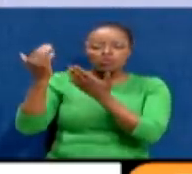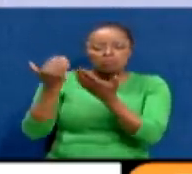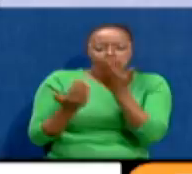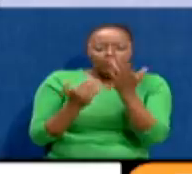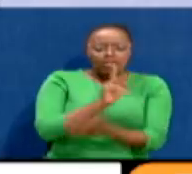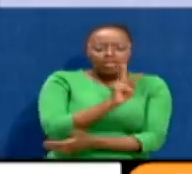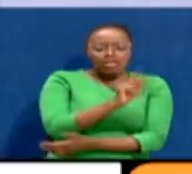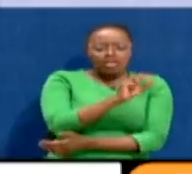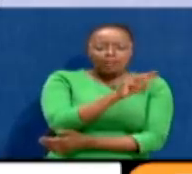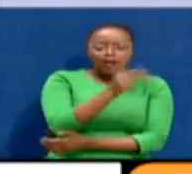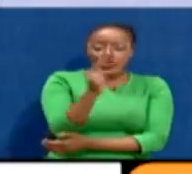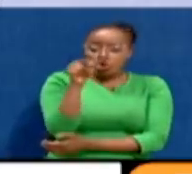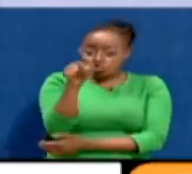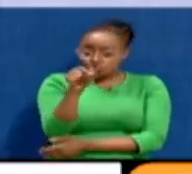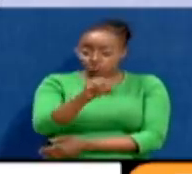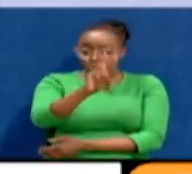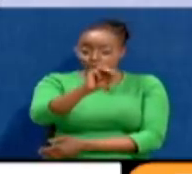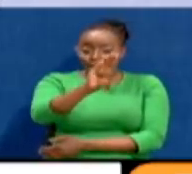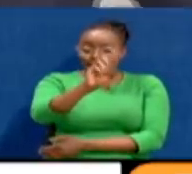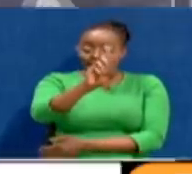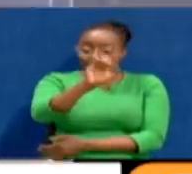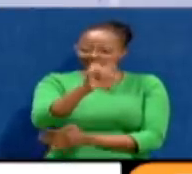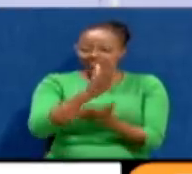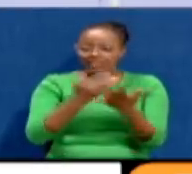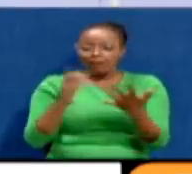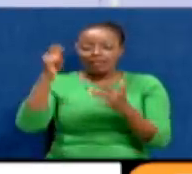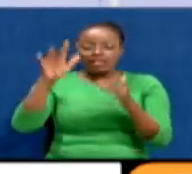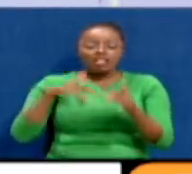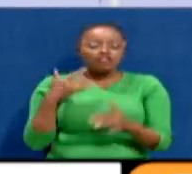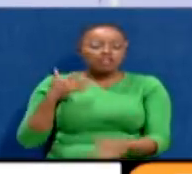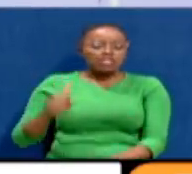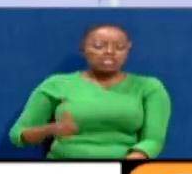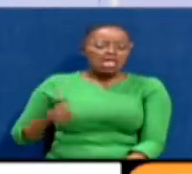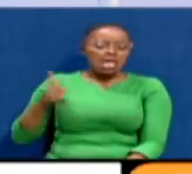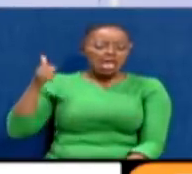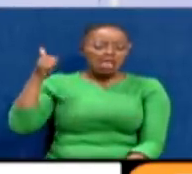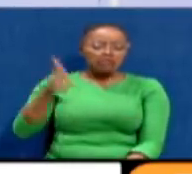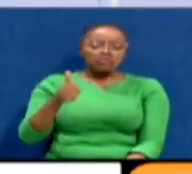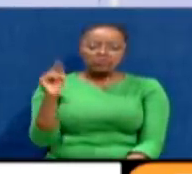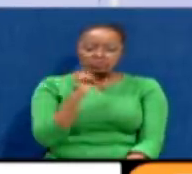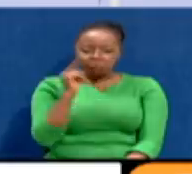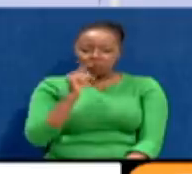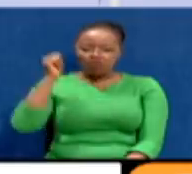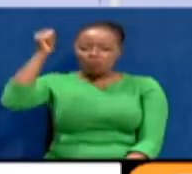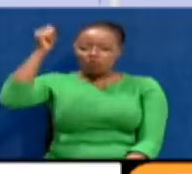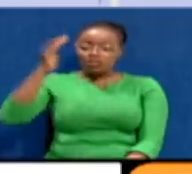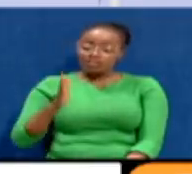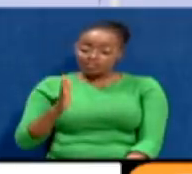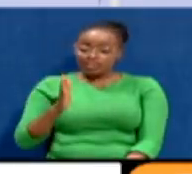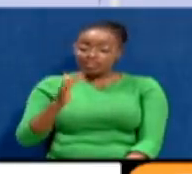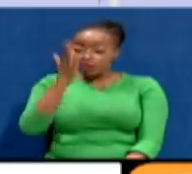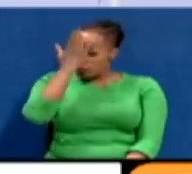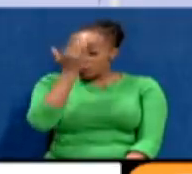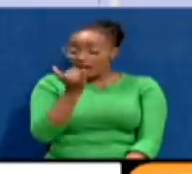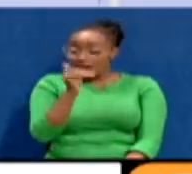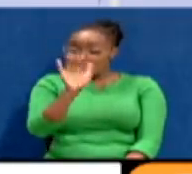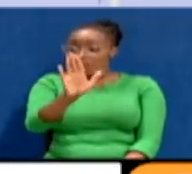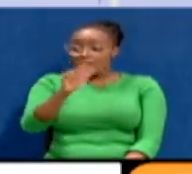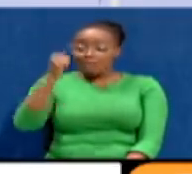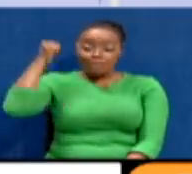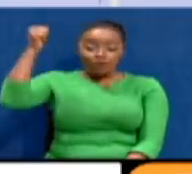you or Kimani Ichung'wah about what some Kenyans feel is the selfish nature of our political class, irrespective of